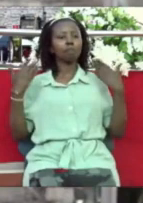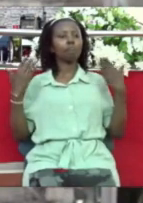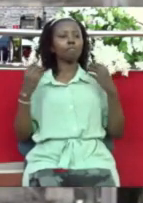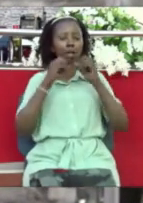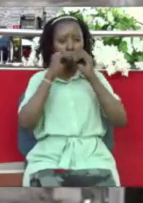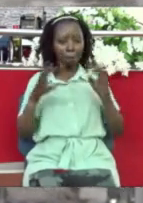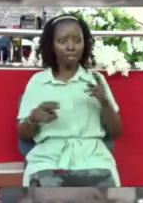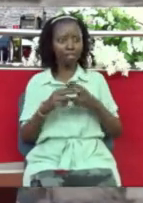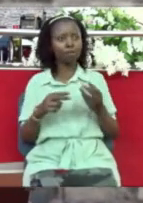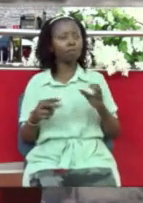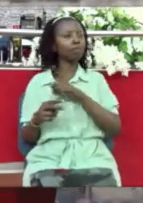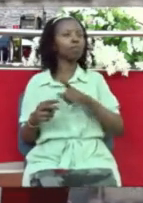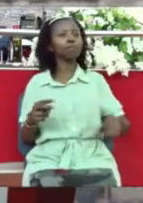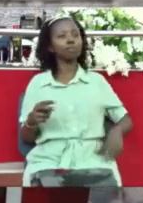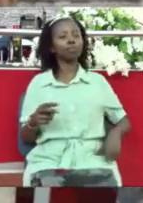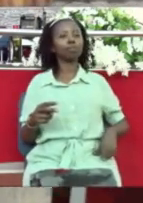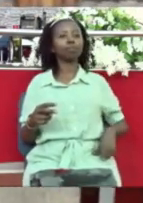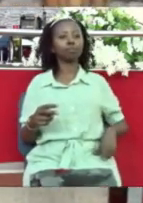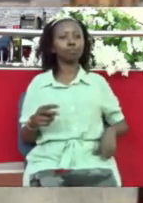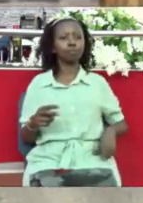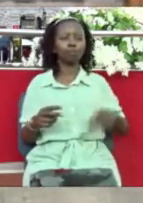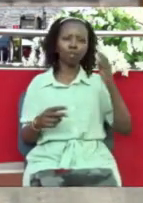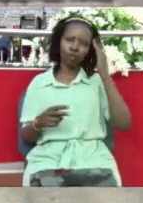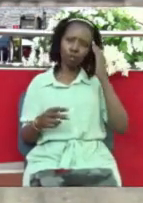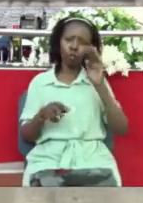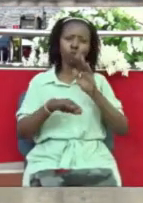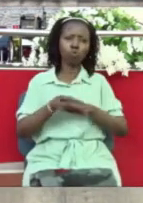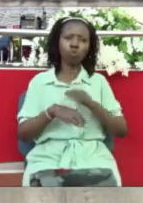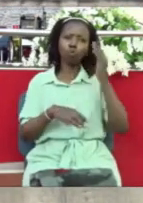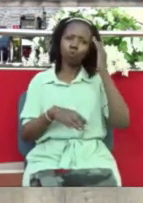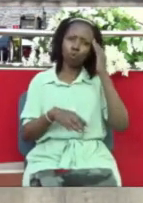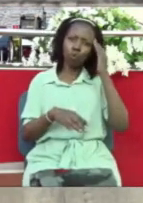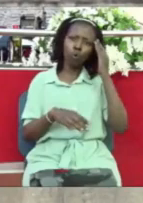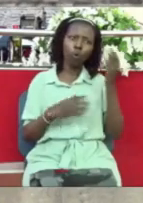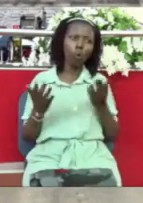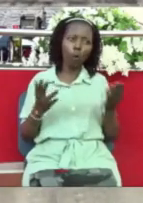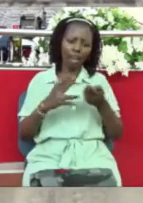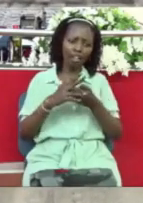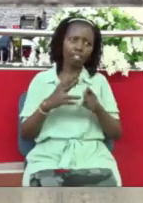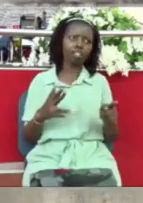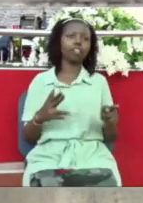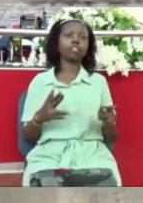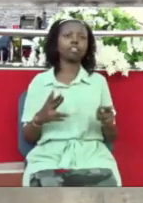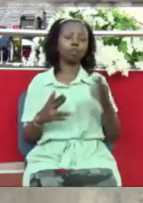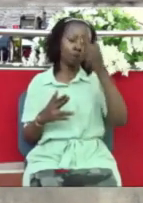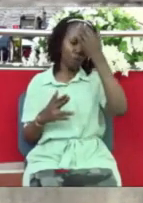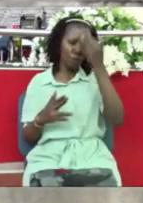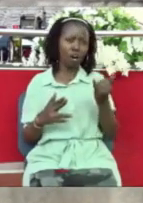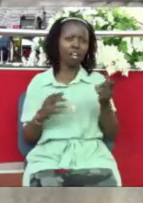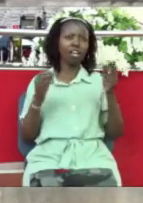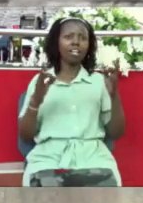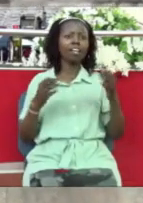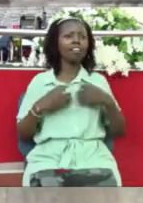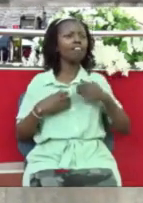Blessed be the name of the Lord. You know, it's always good to know where you start then. Because if there are mountains,